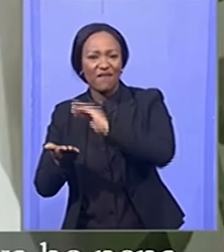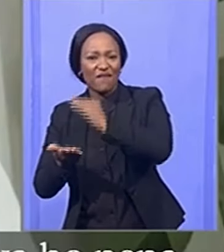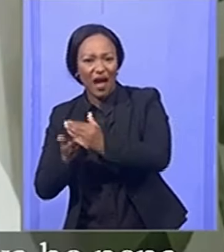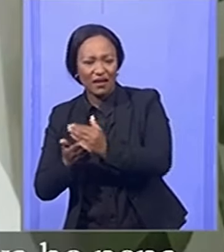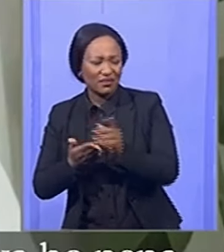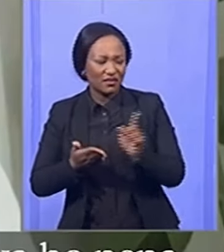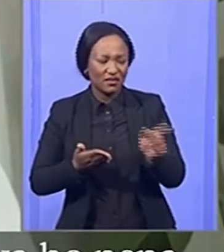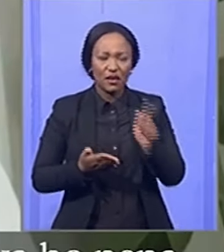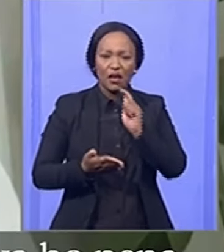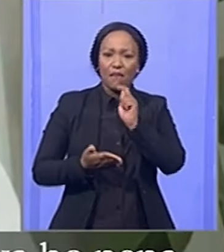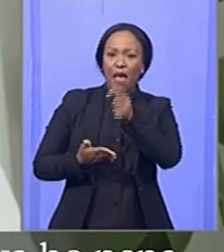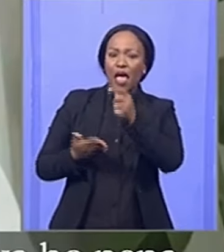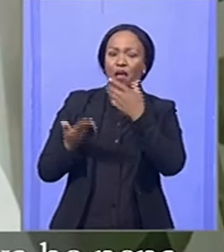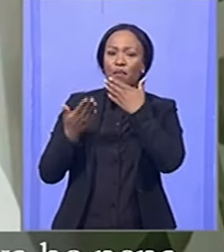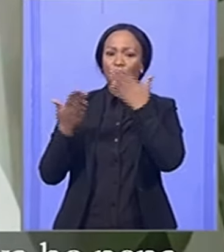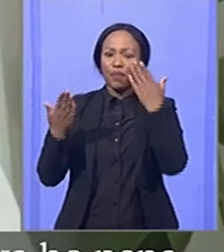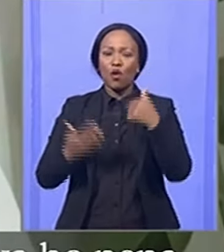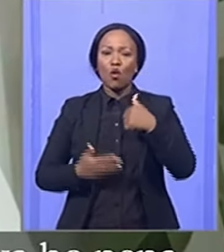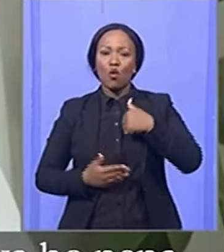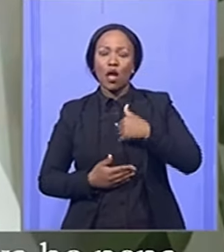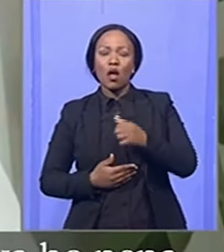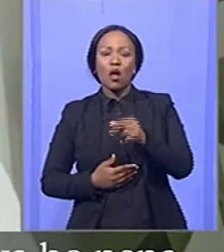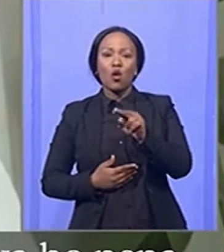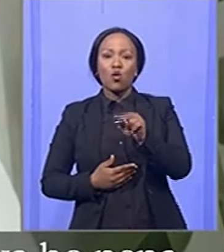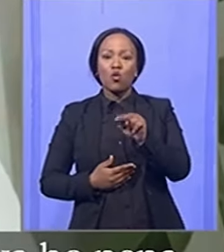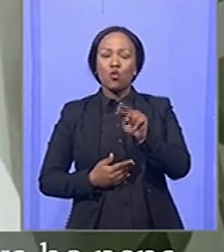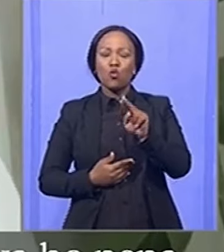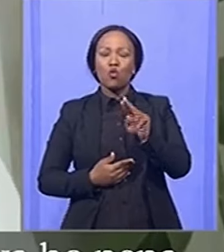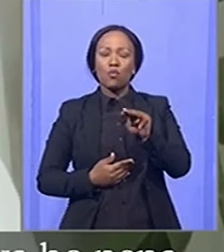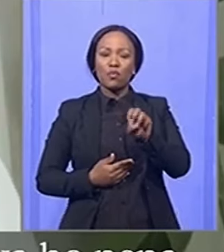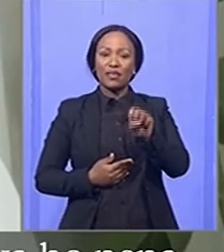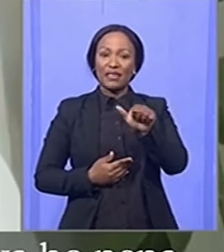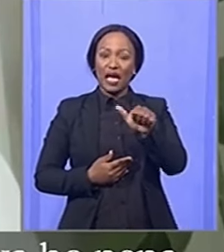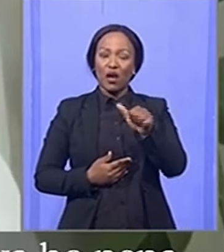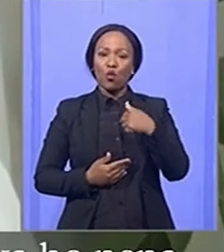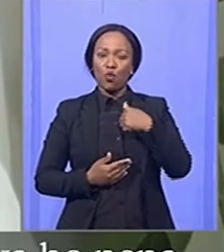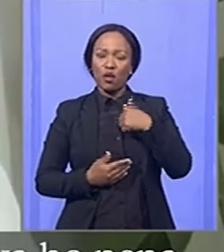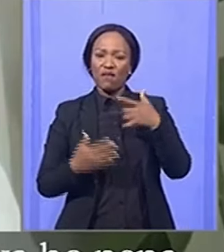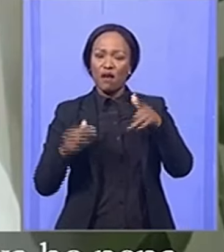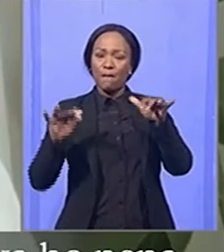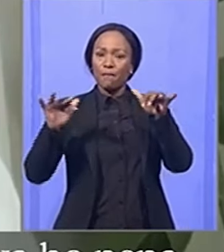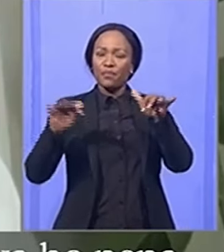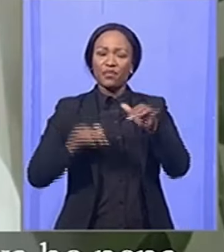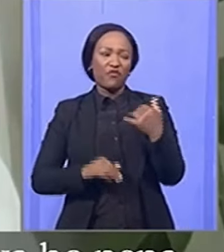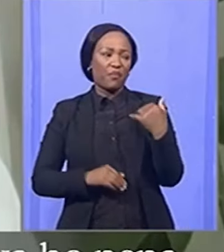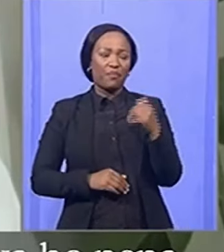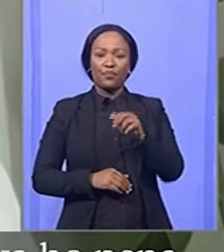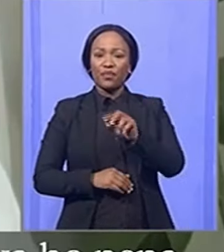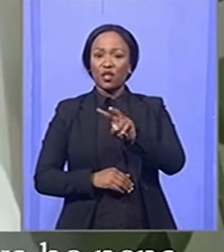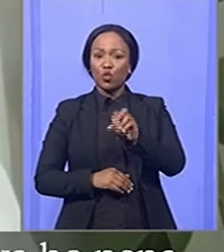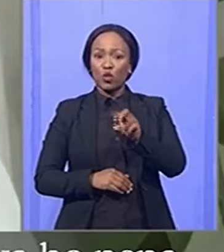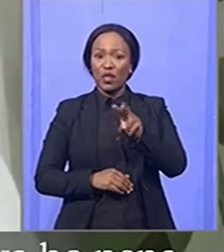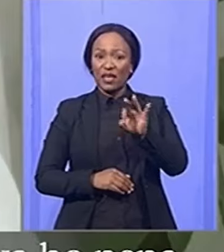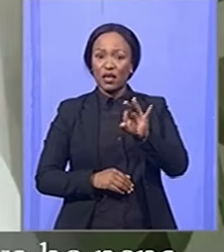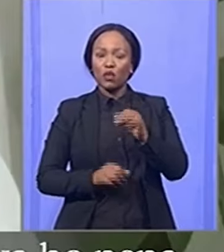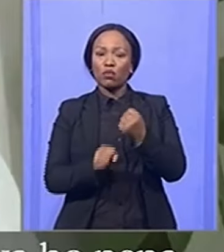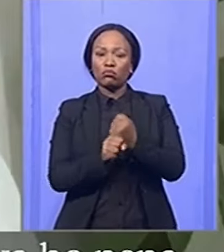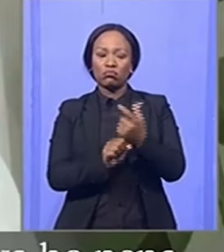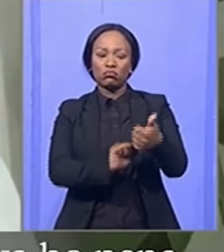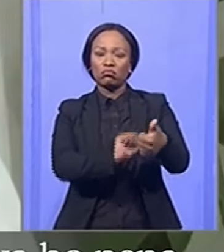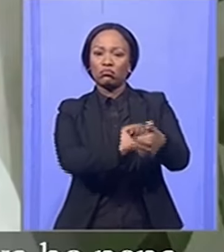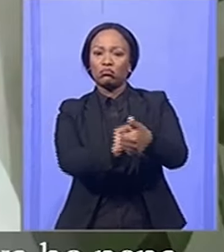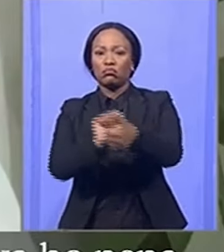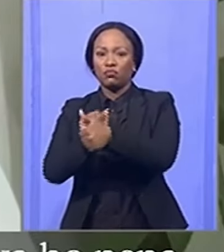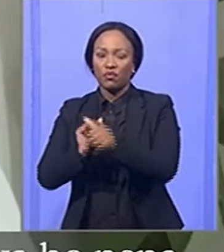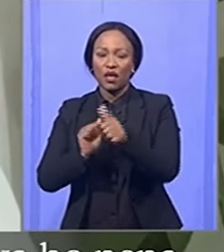union, NUMSA has launched a very public campaign since 2023, working with other unions in the sector, where we